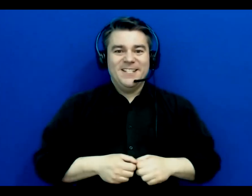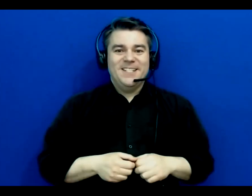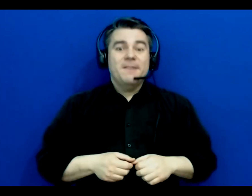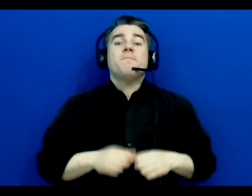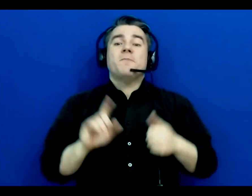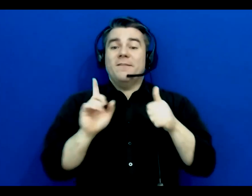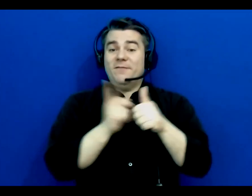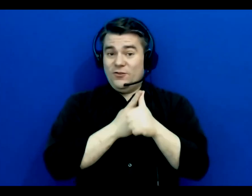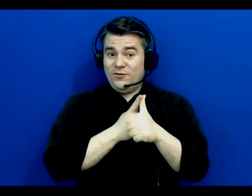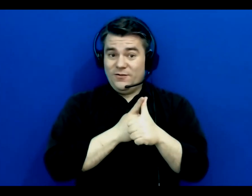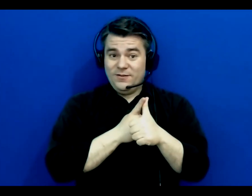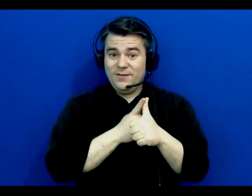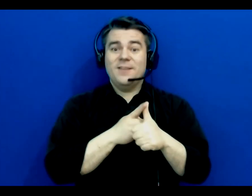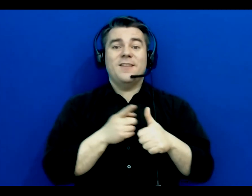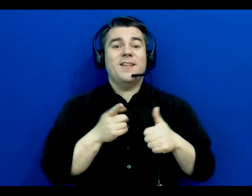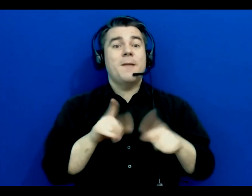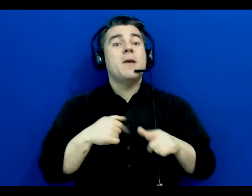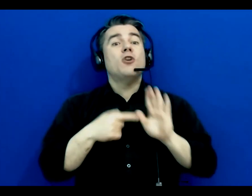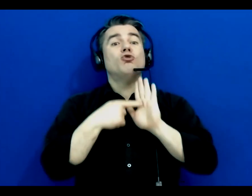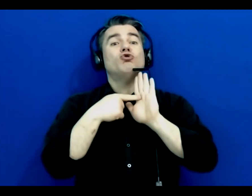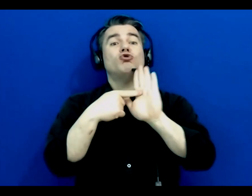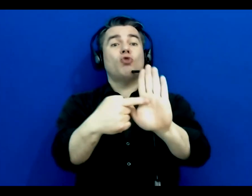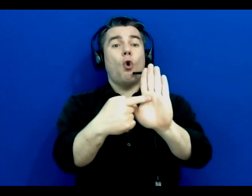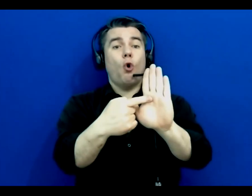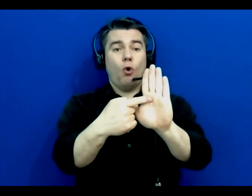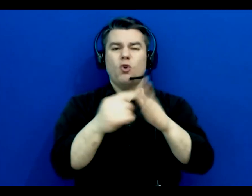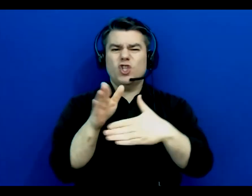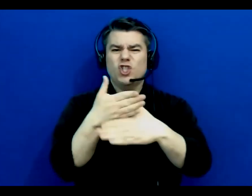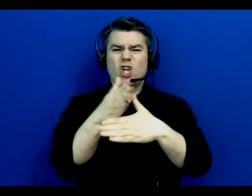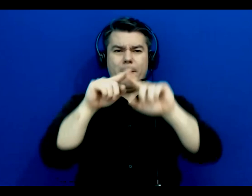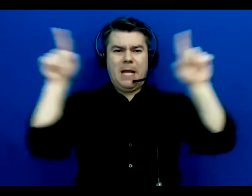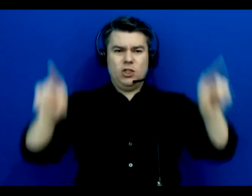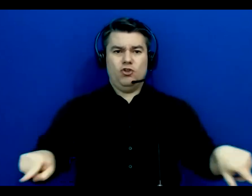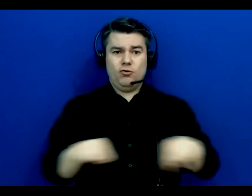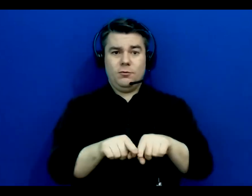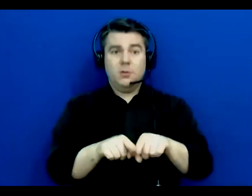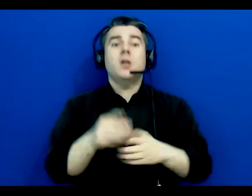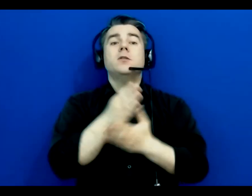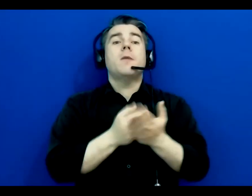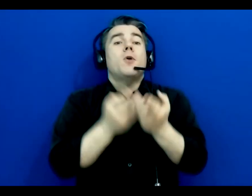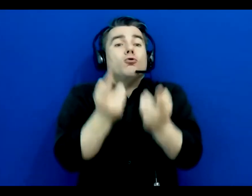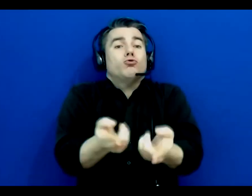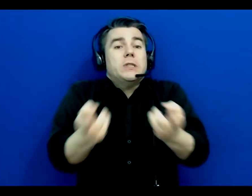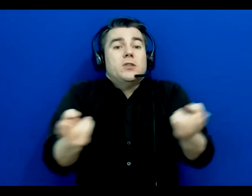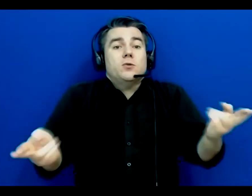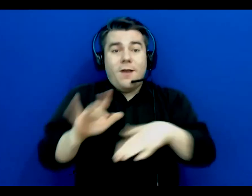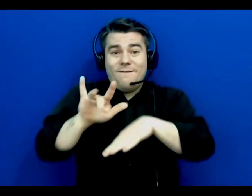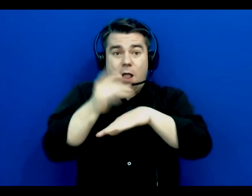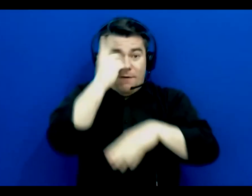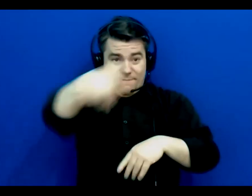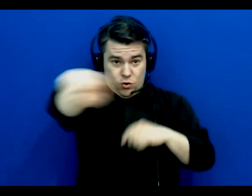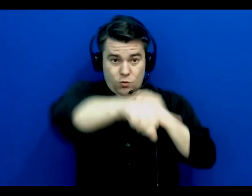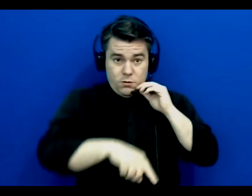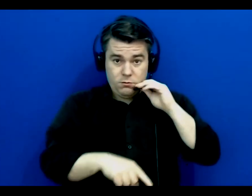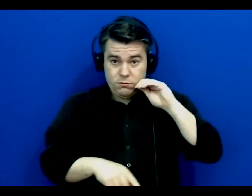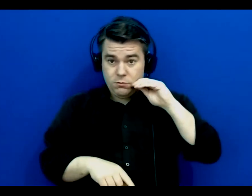First off, let me show you through screen sharing what are some resources available to you so that